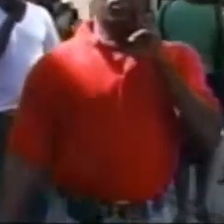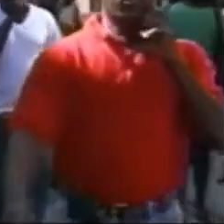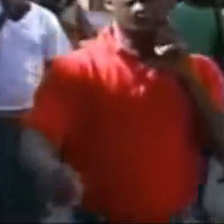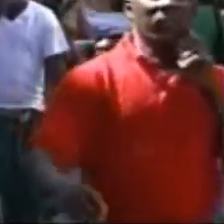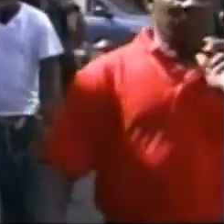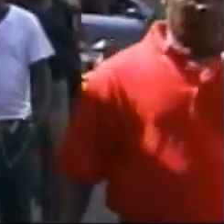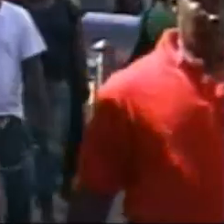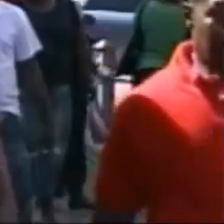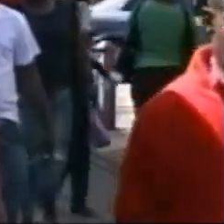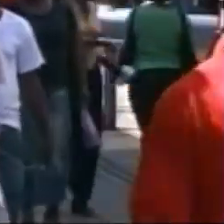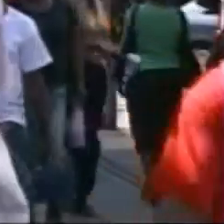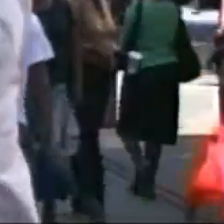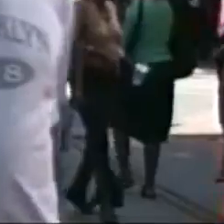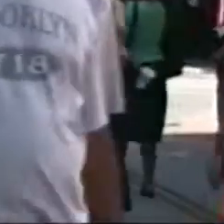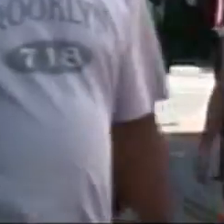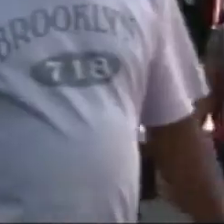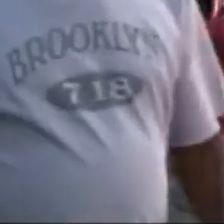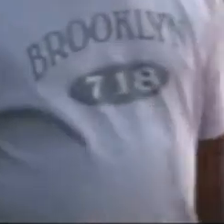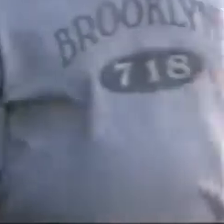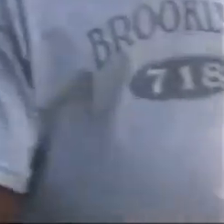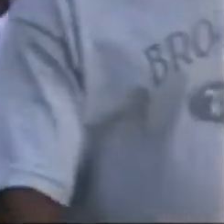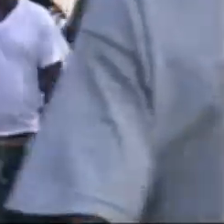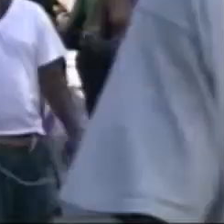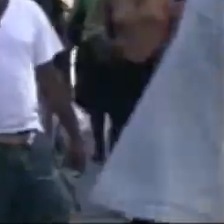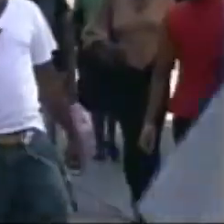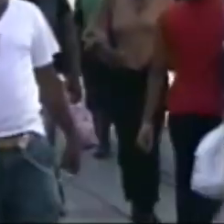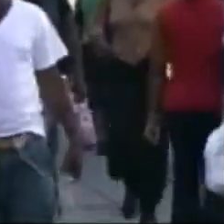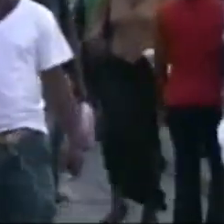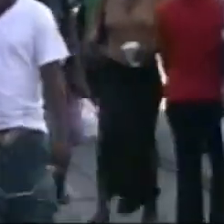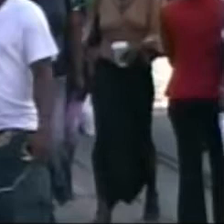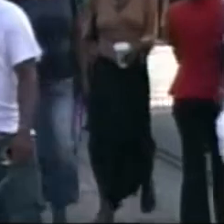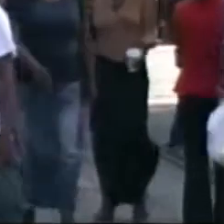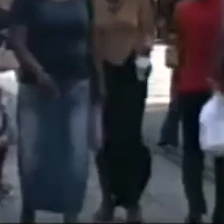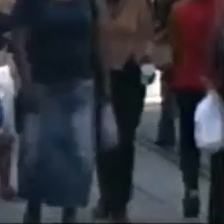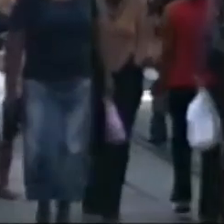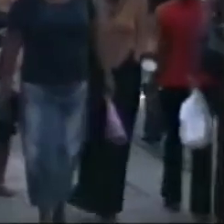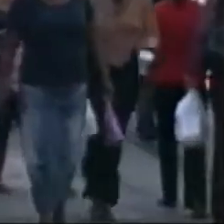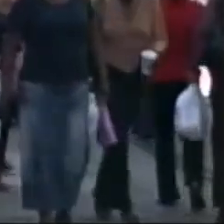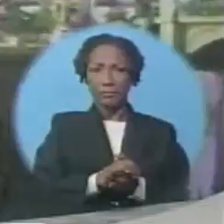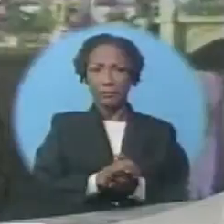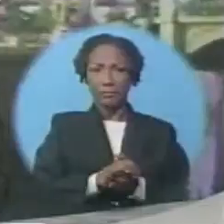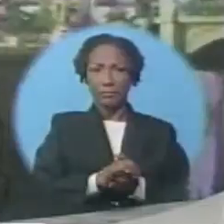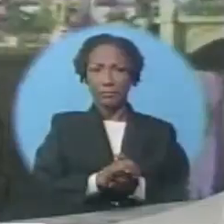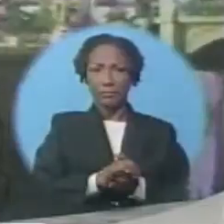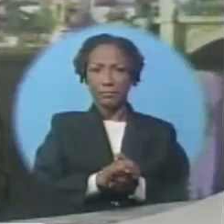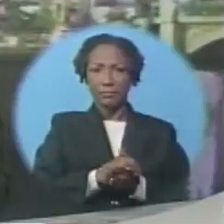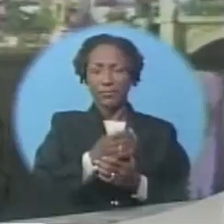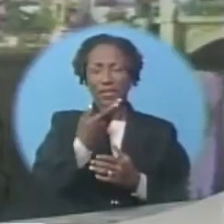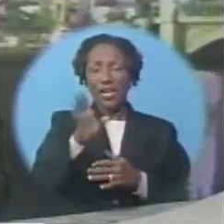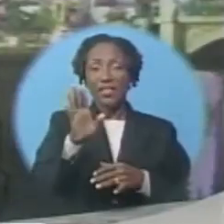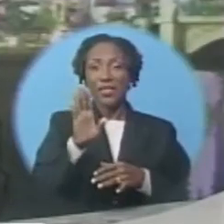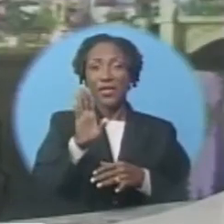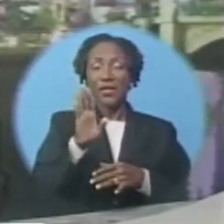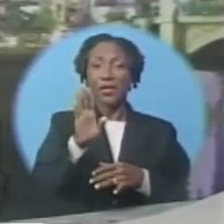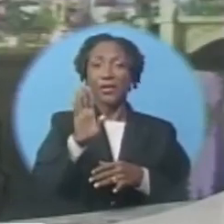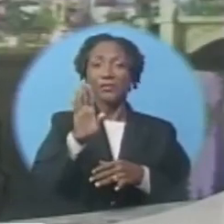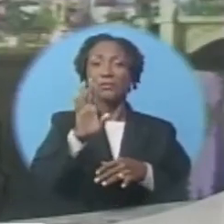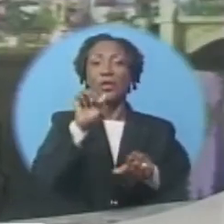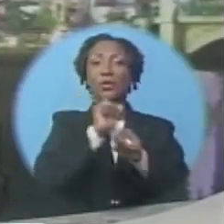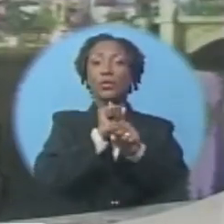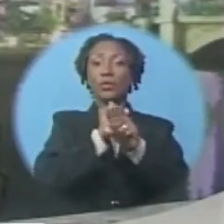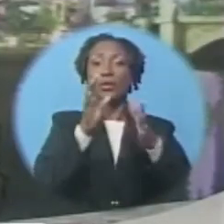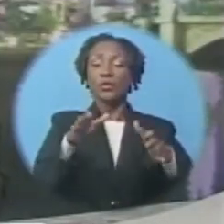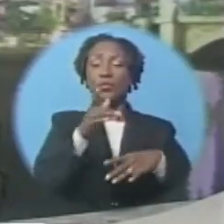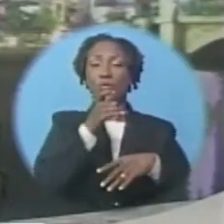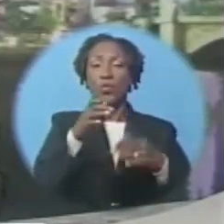at such an old age. Kareem Smith, CBC News. There are employers who have